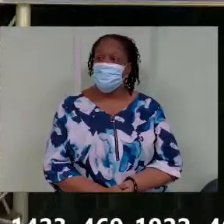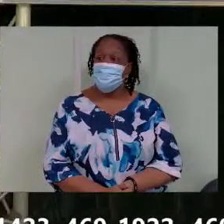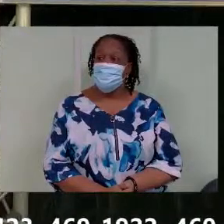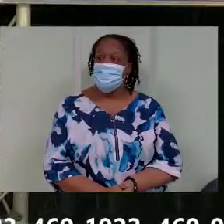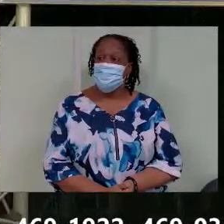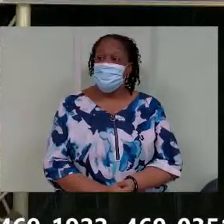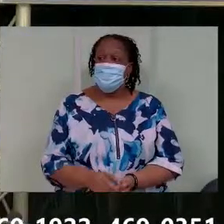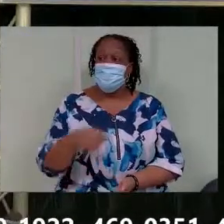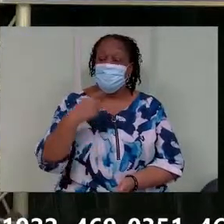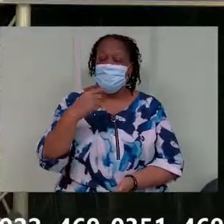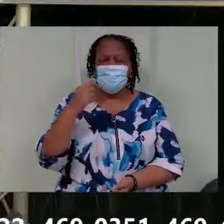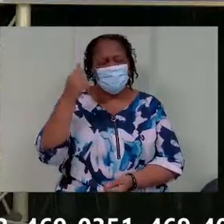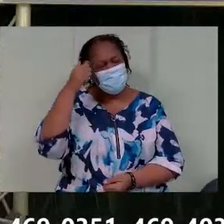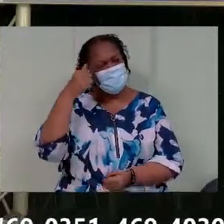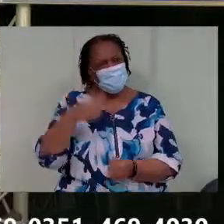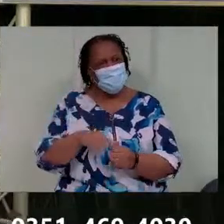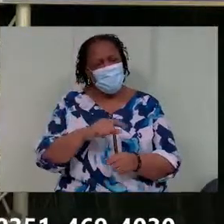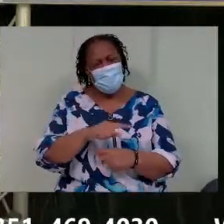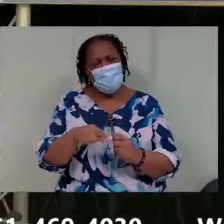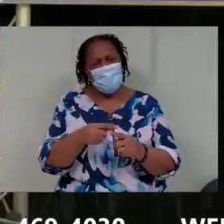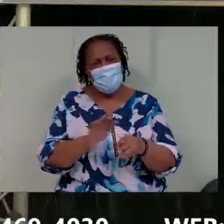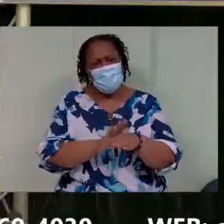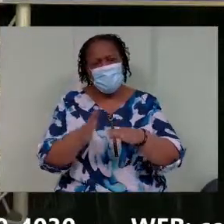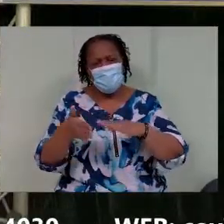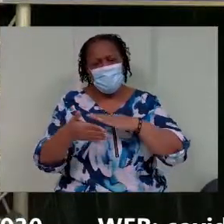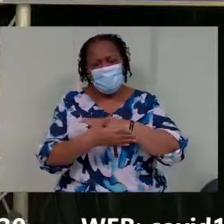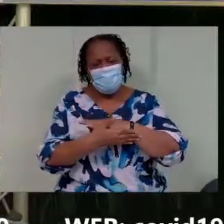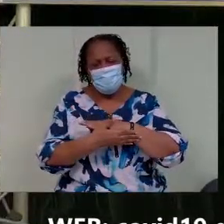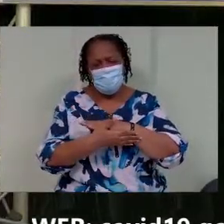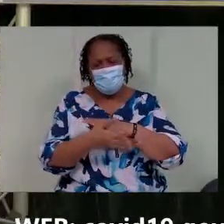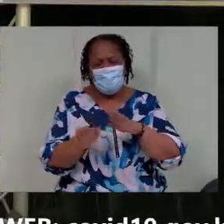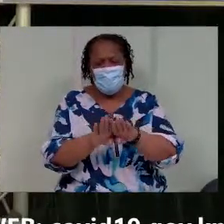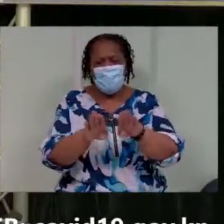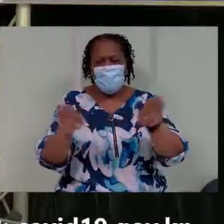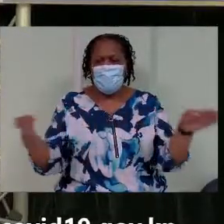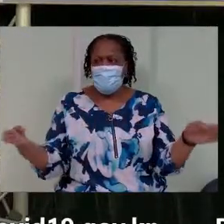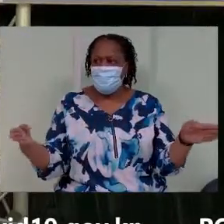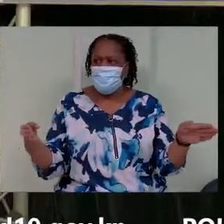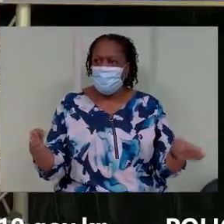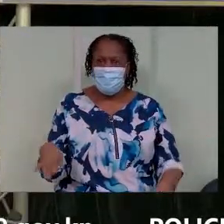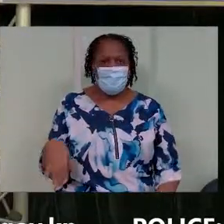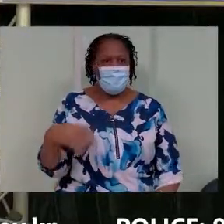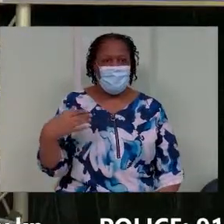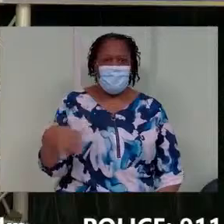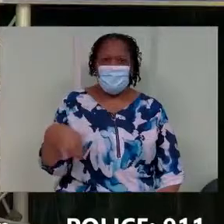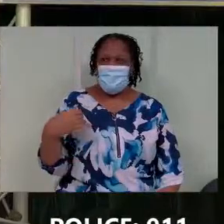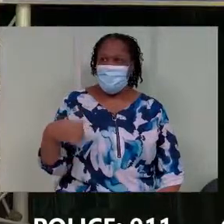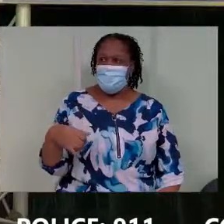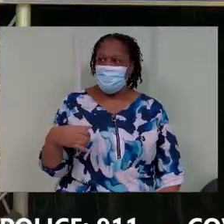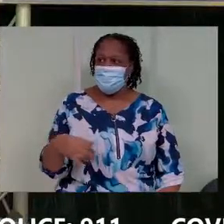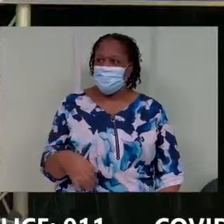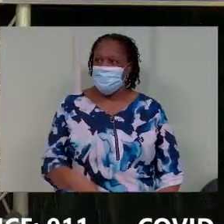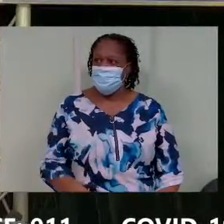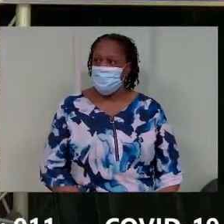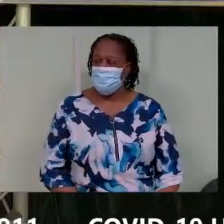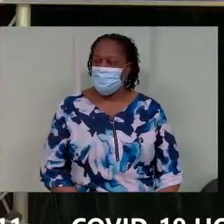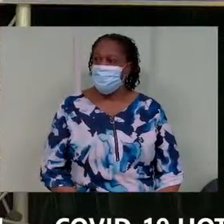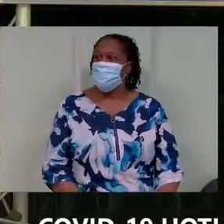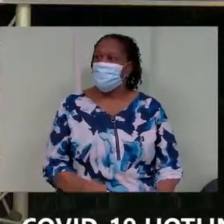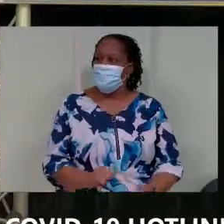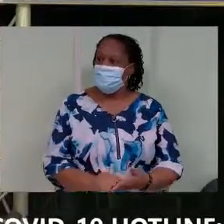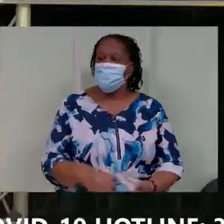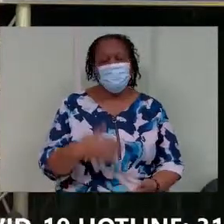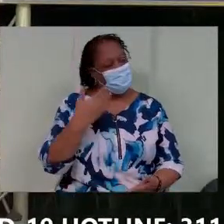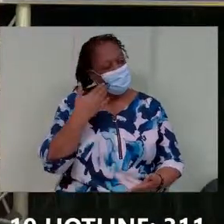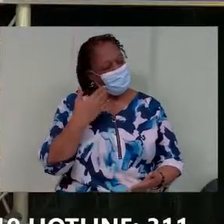when Jamaica opened its borders, there was this video that was done and everybody sent the video around saying it's the best practices,